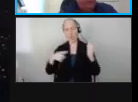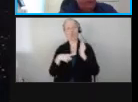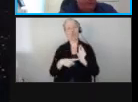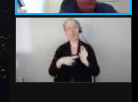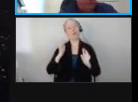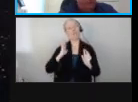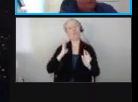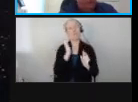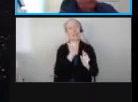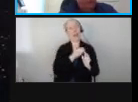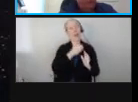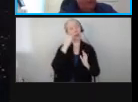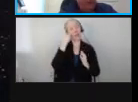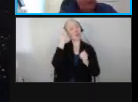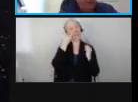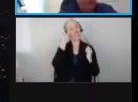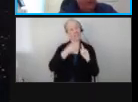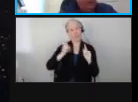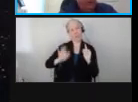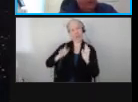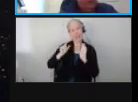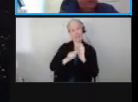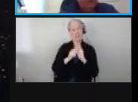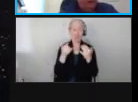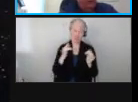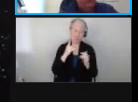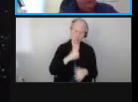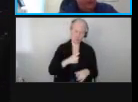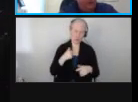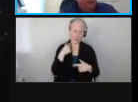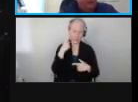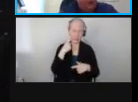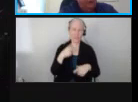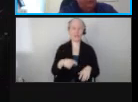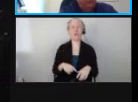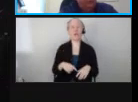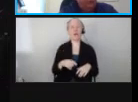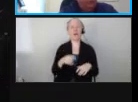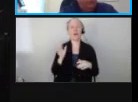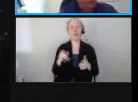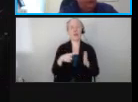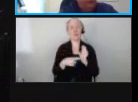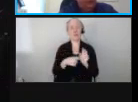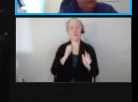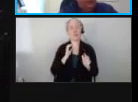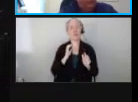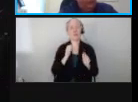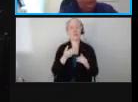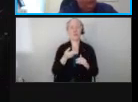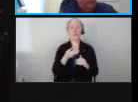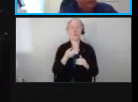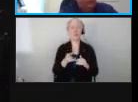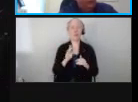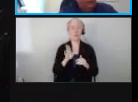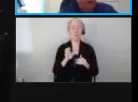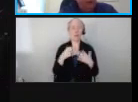which I think still prevails, of characterizing our enterprise in human health and performance